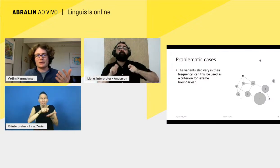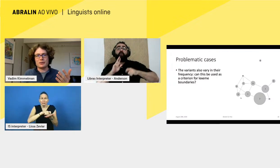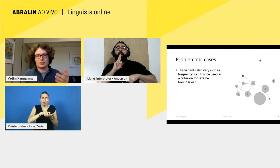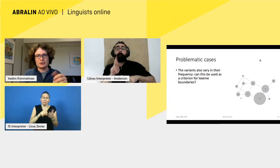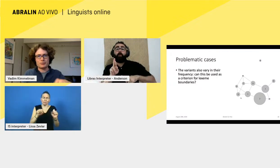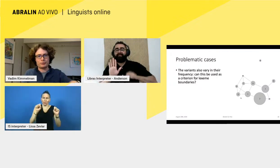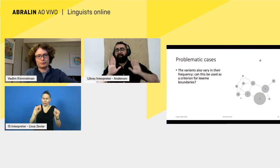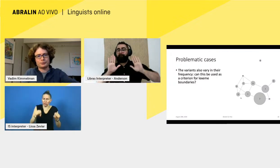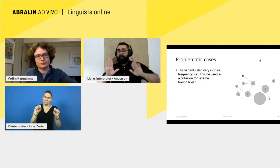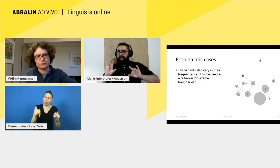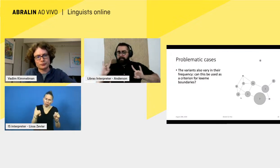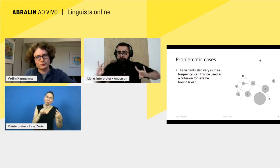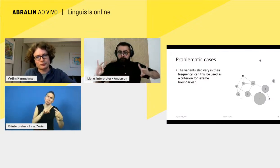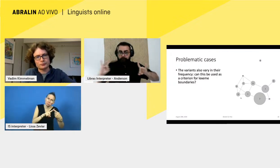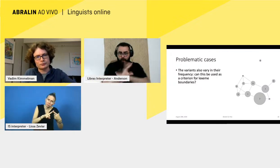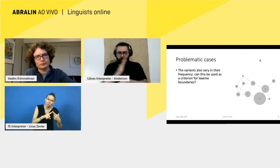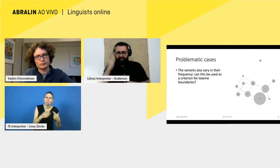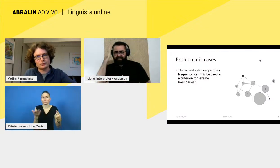understand this difference.